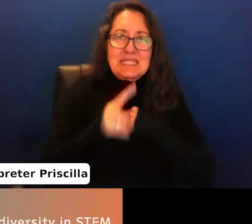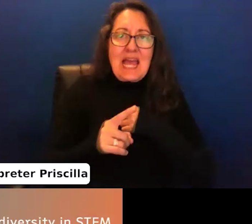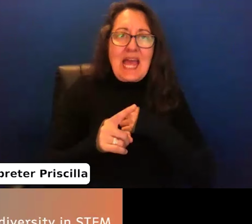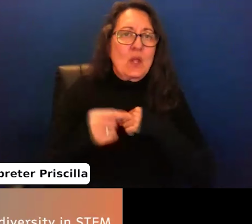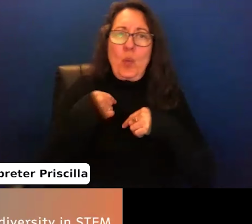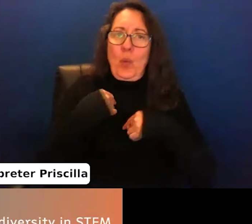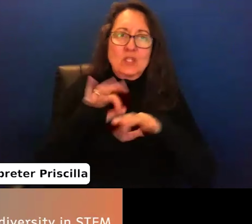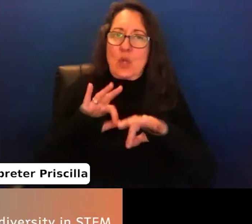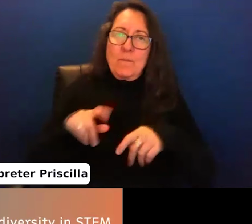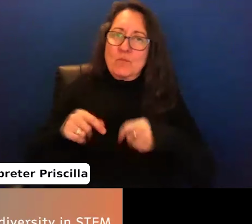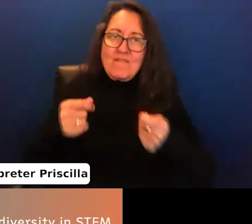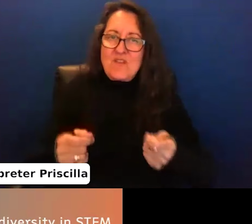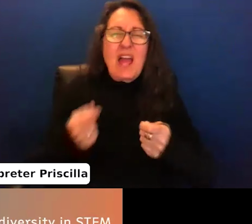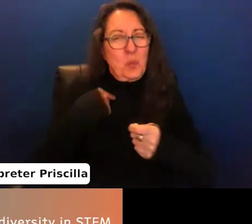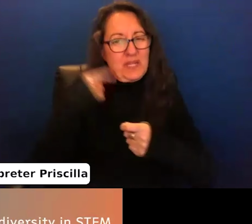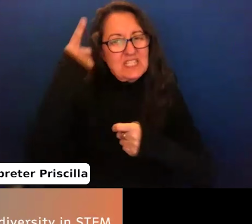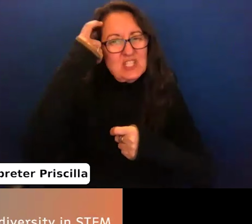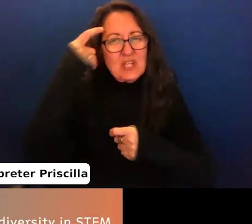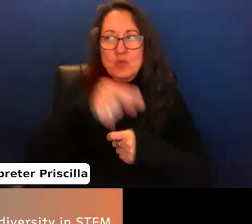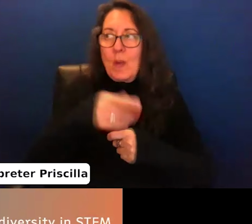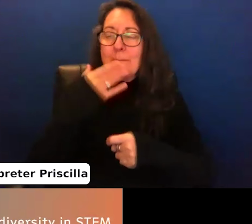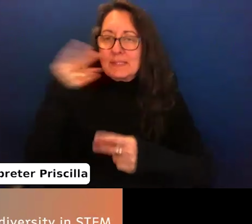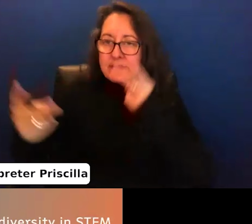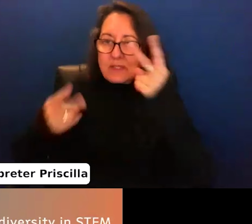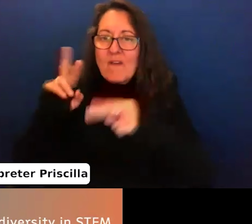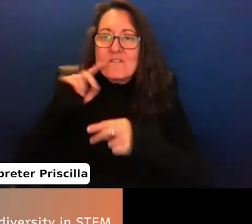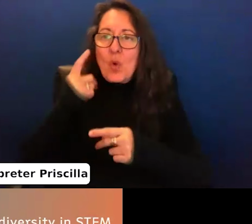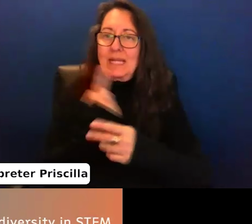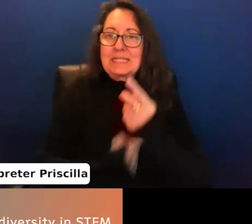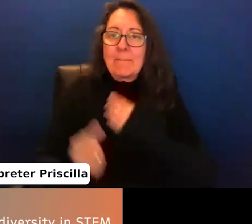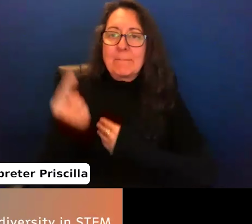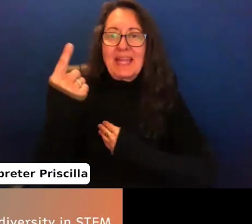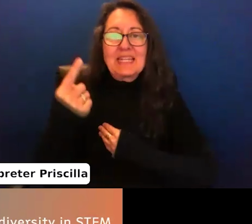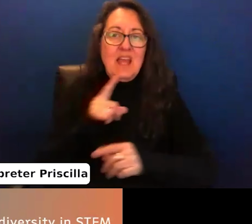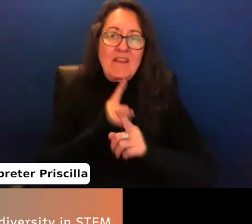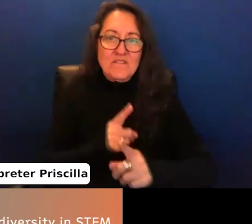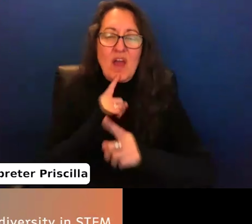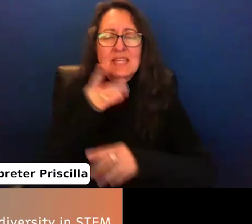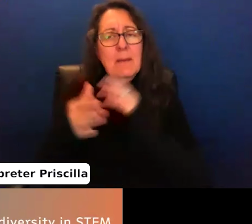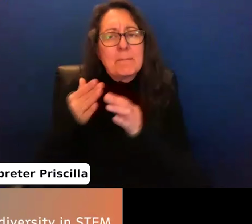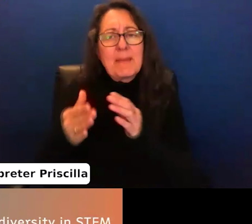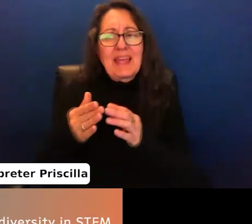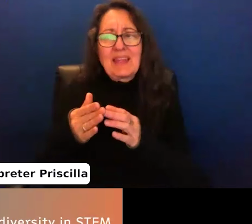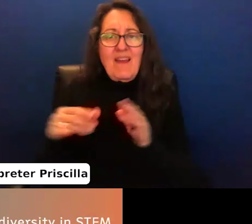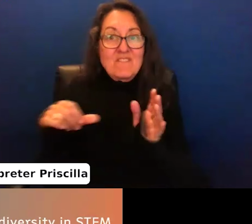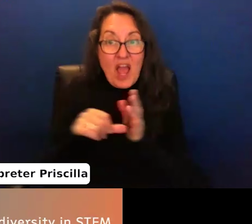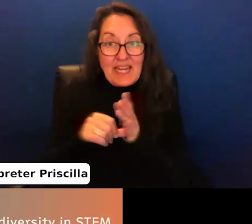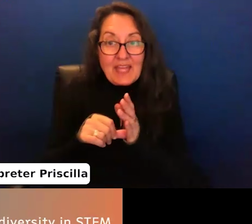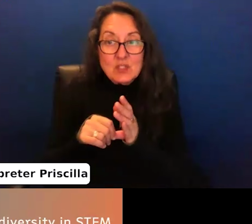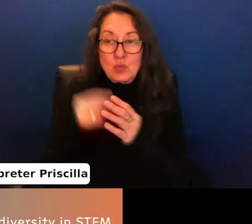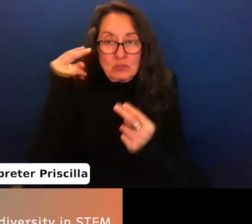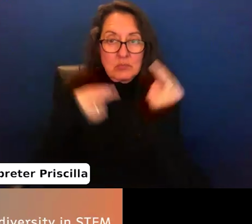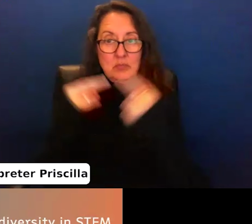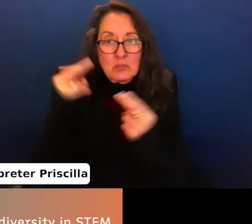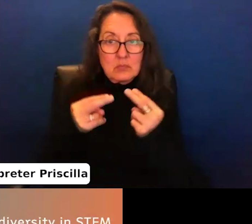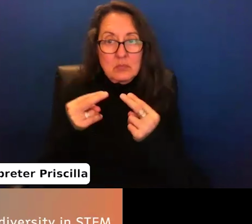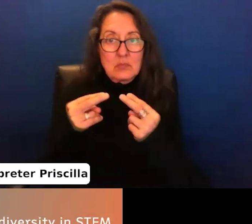on your end, but means testing or financial testing is not part of the application process.